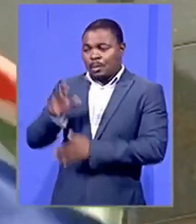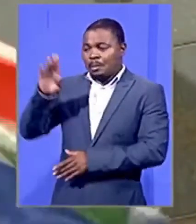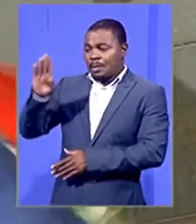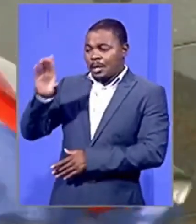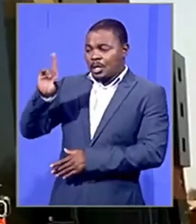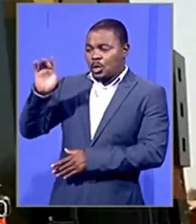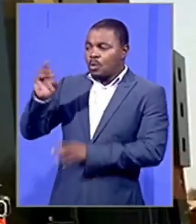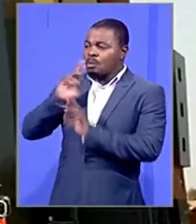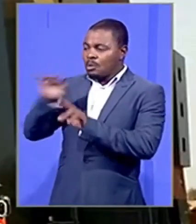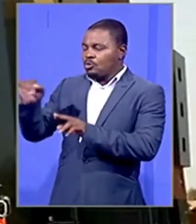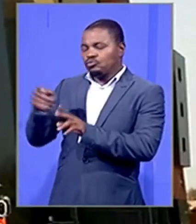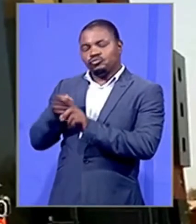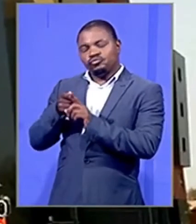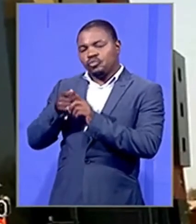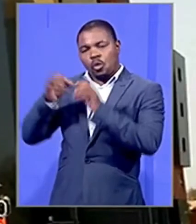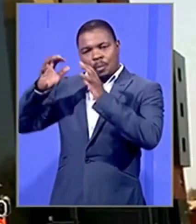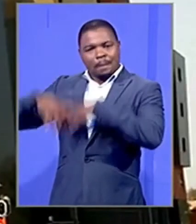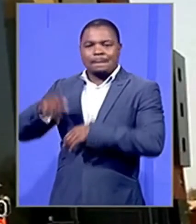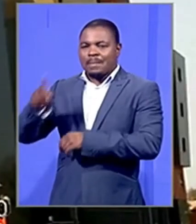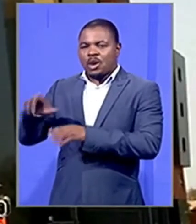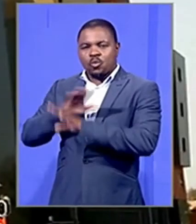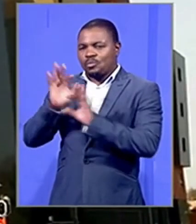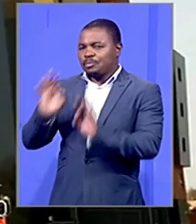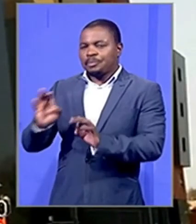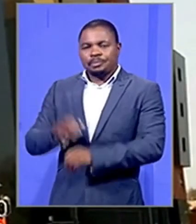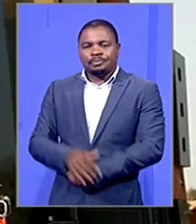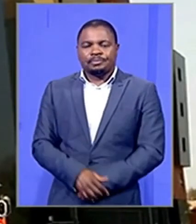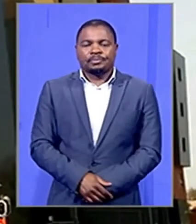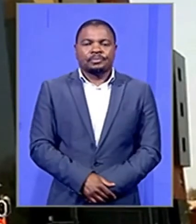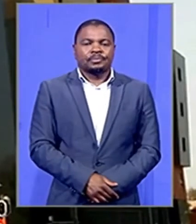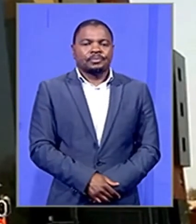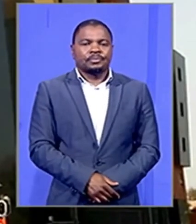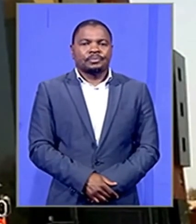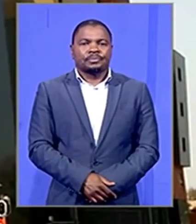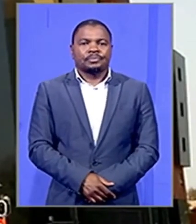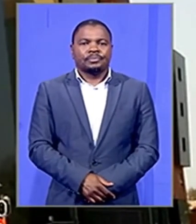e phaelwe ka theko. Ke Mahlatse Phaladi wa ditaba tša SABC Polokwane.